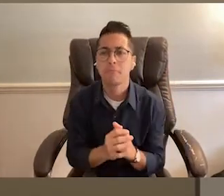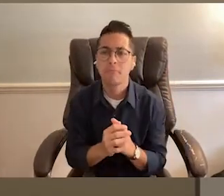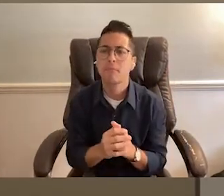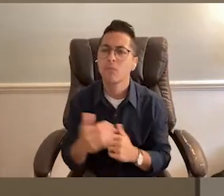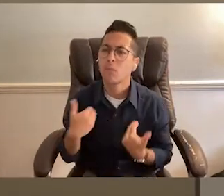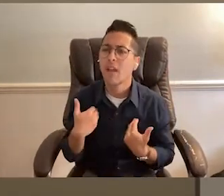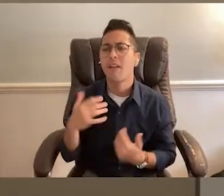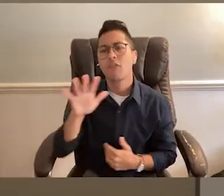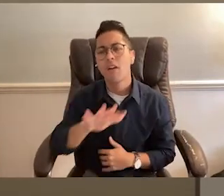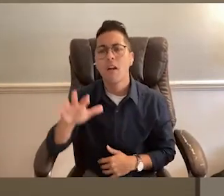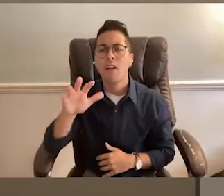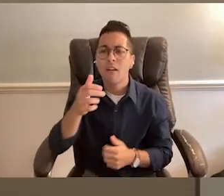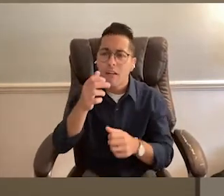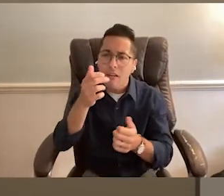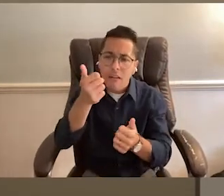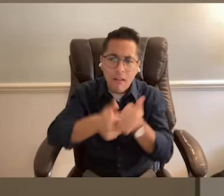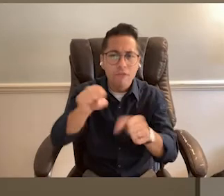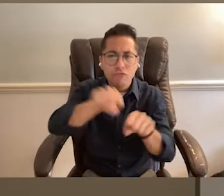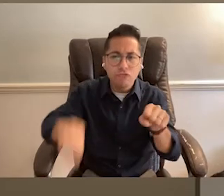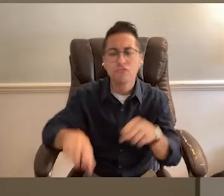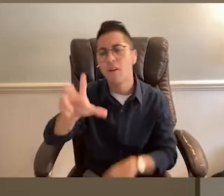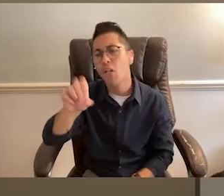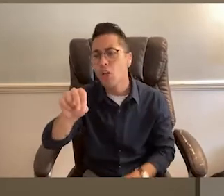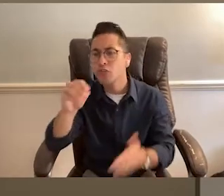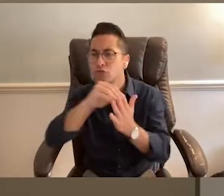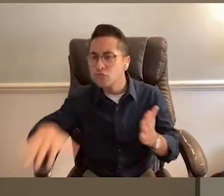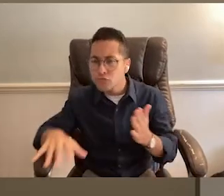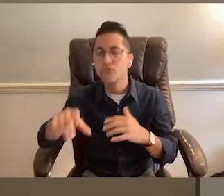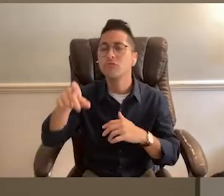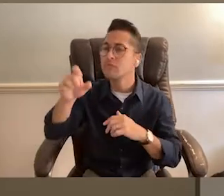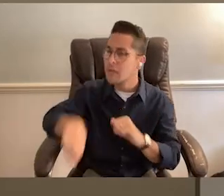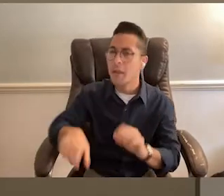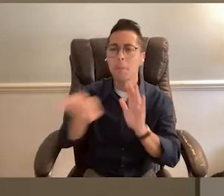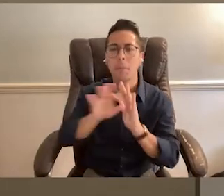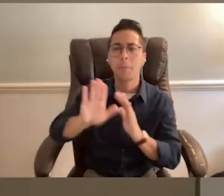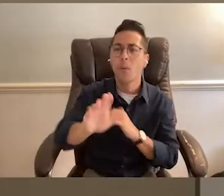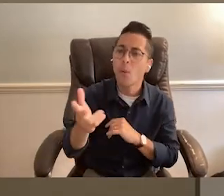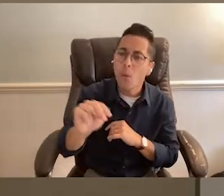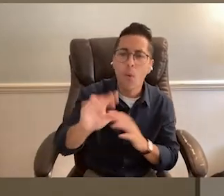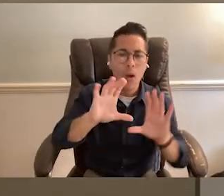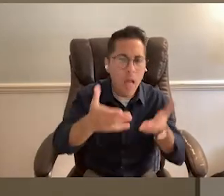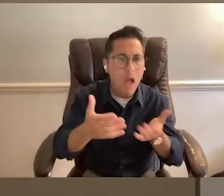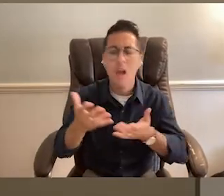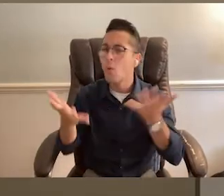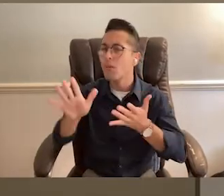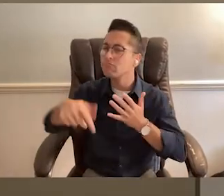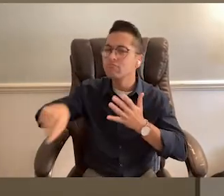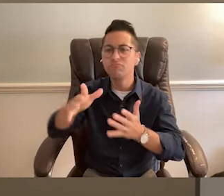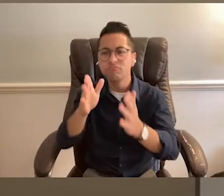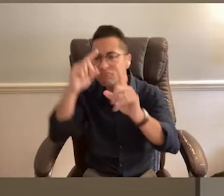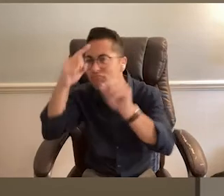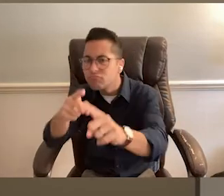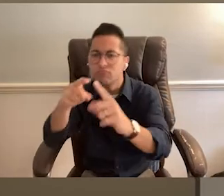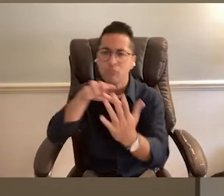For some of our students that's new, they're used to kind of being only in a self-contained classroom, whereas our program is very out on the campus.